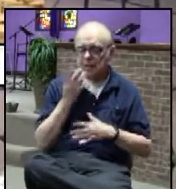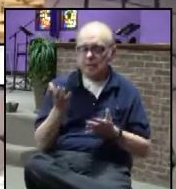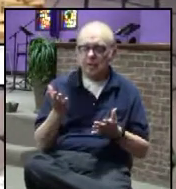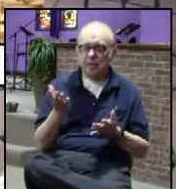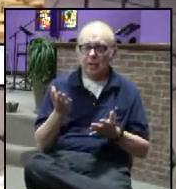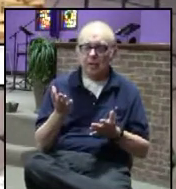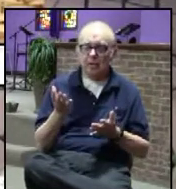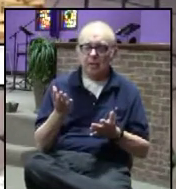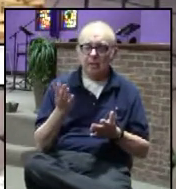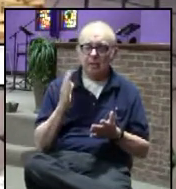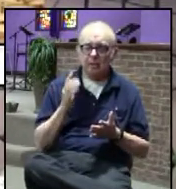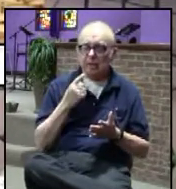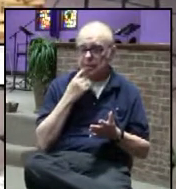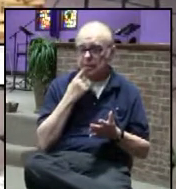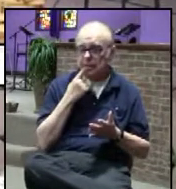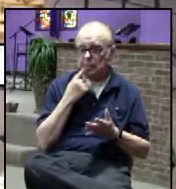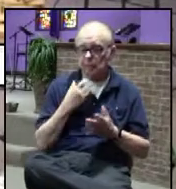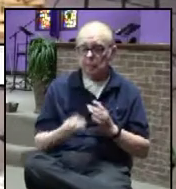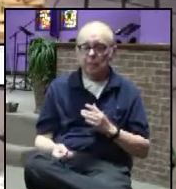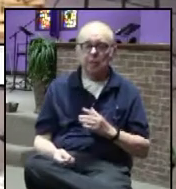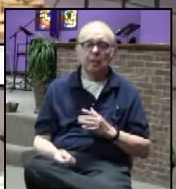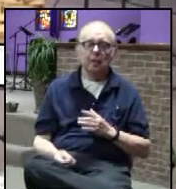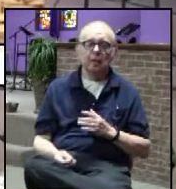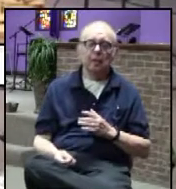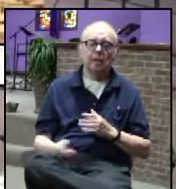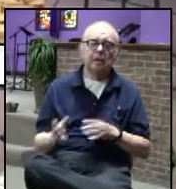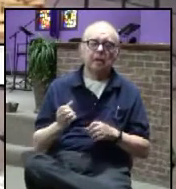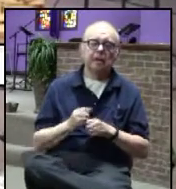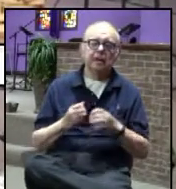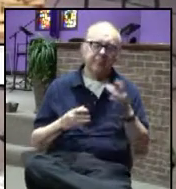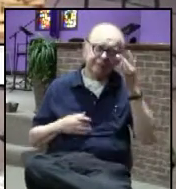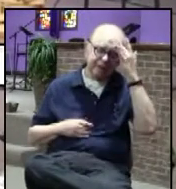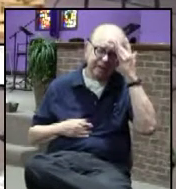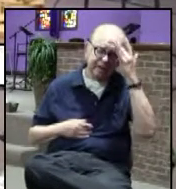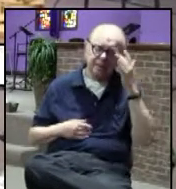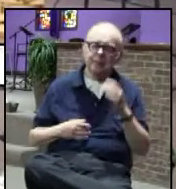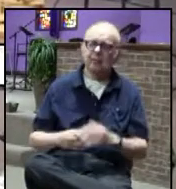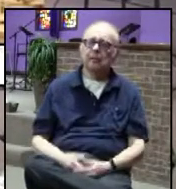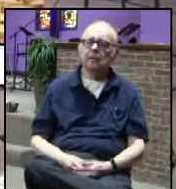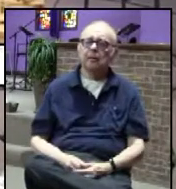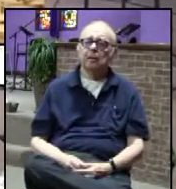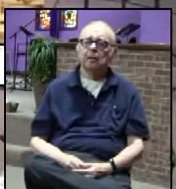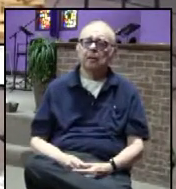going to go away. And they're going to get sick.